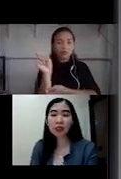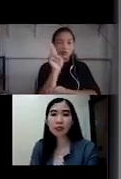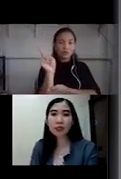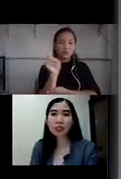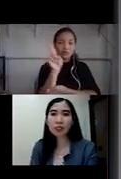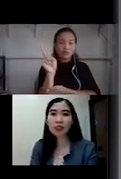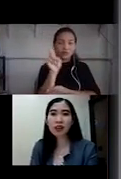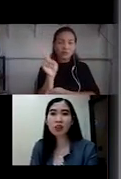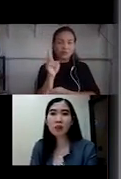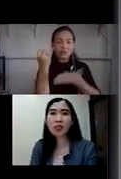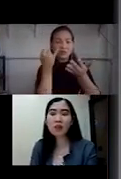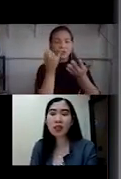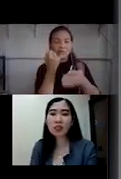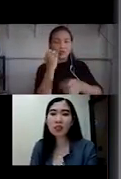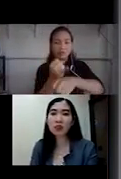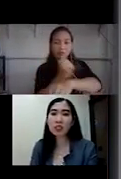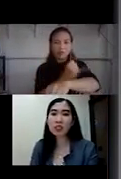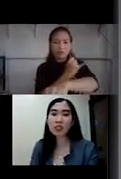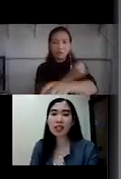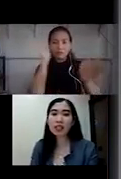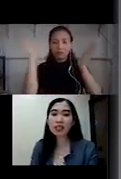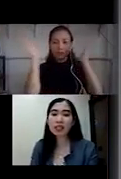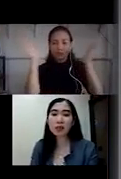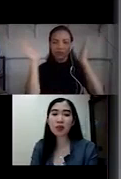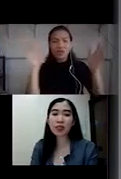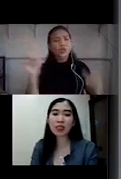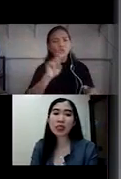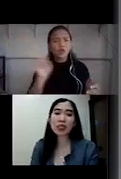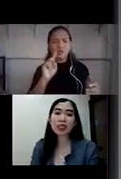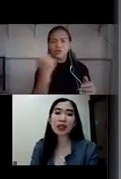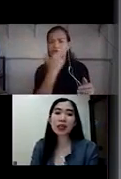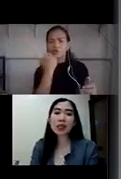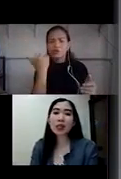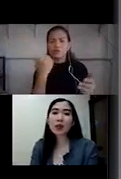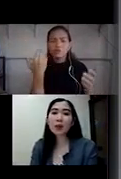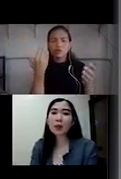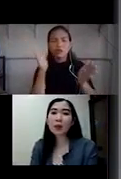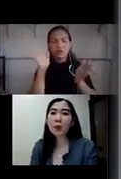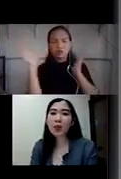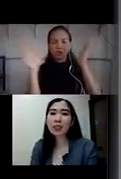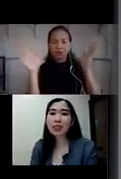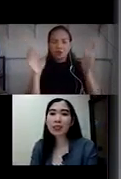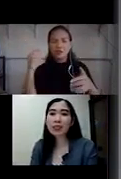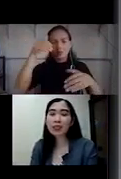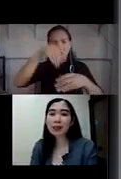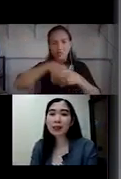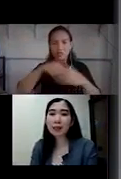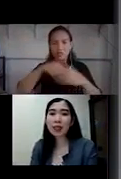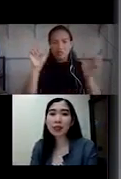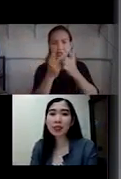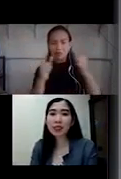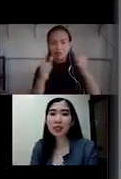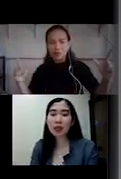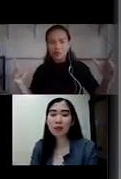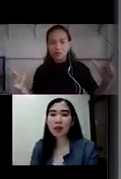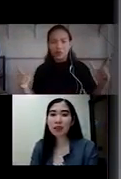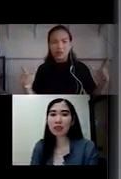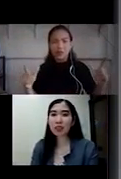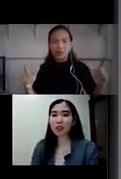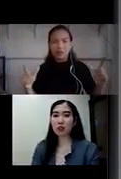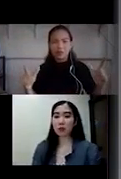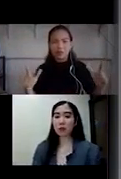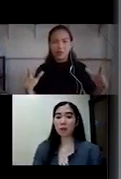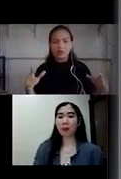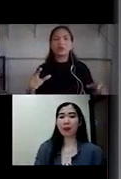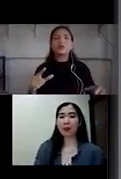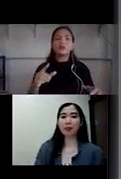the services? And ano ba yung mga services natin sa library na pwede nating paggamitan ng mga products na